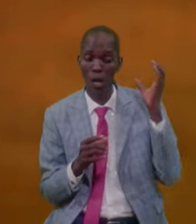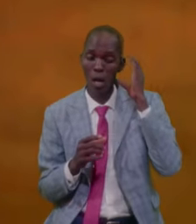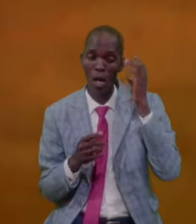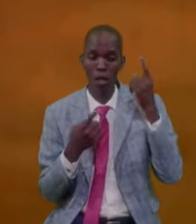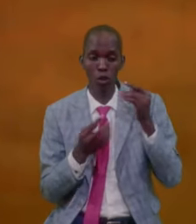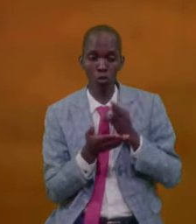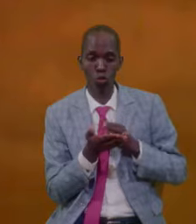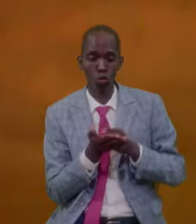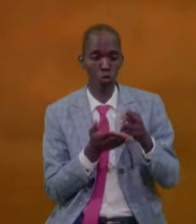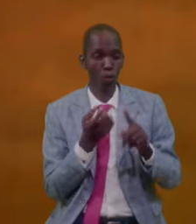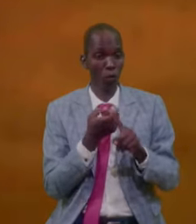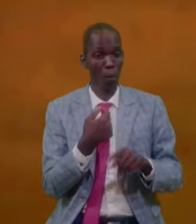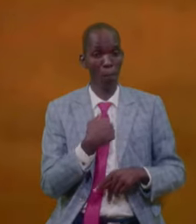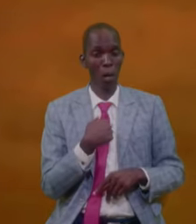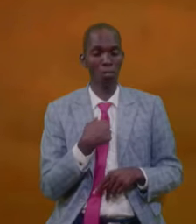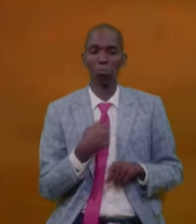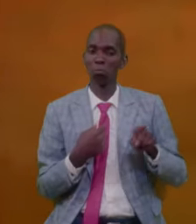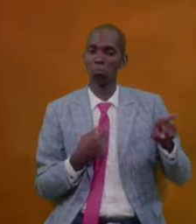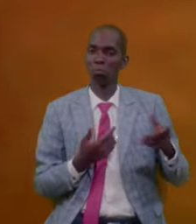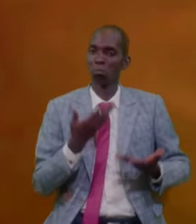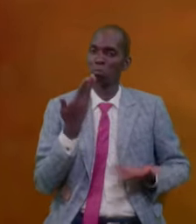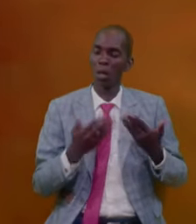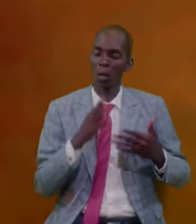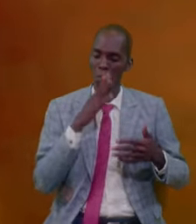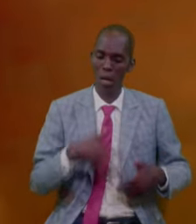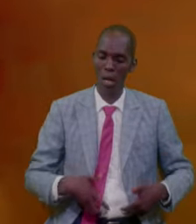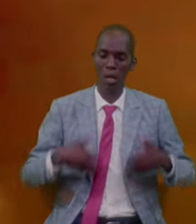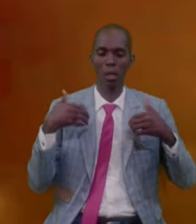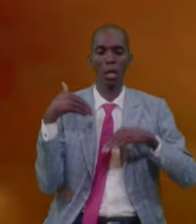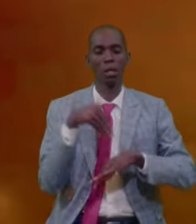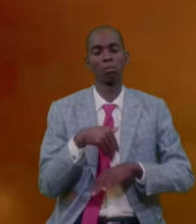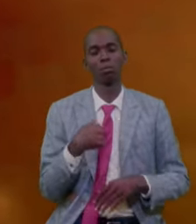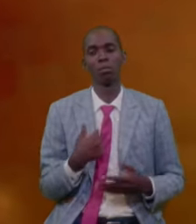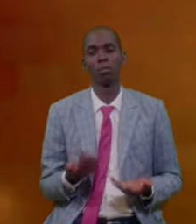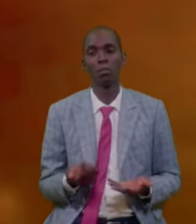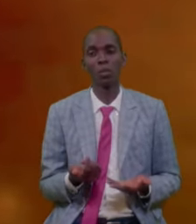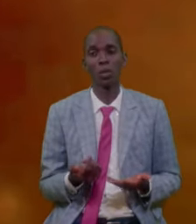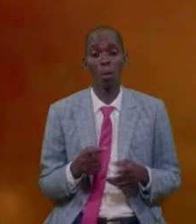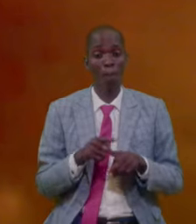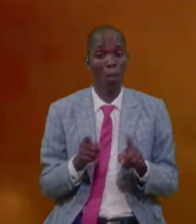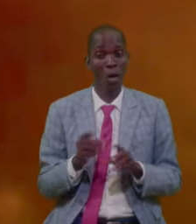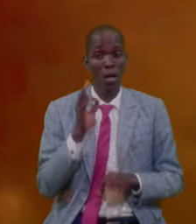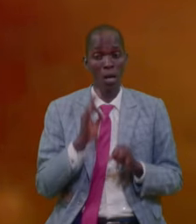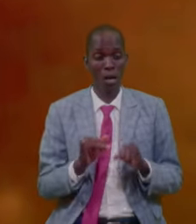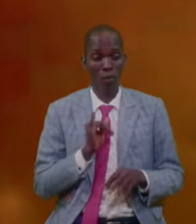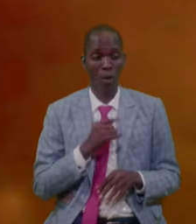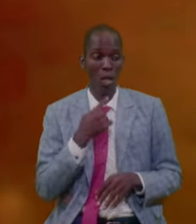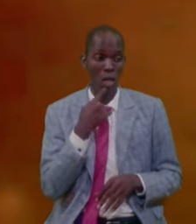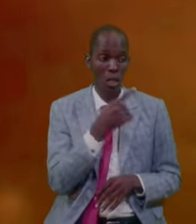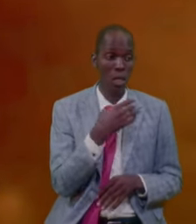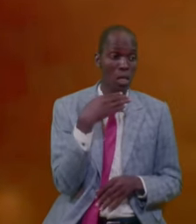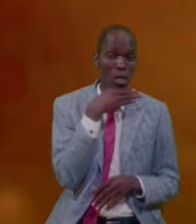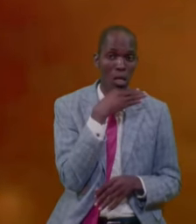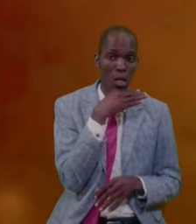me, he might be angry at me. But if I tell a lie,